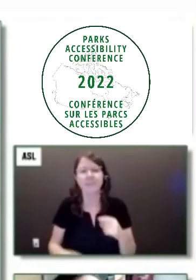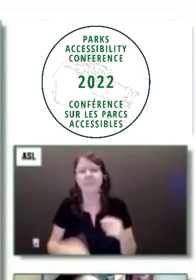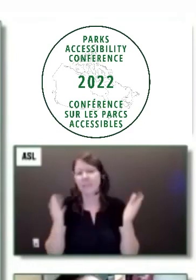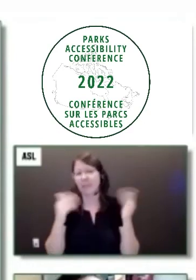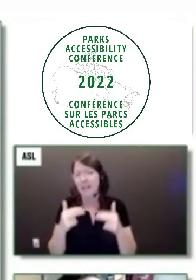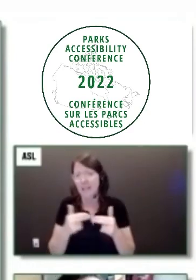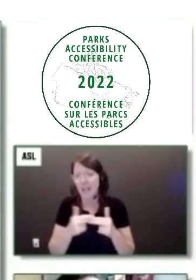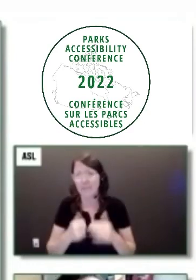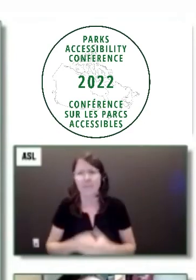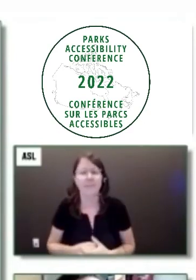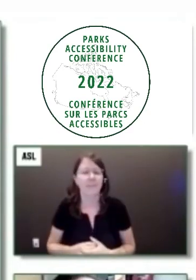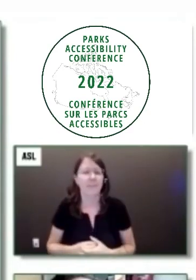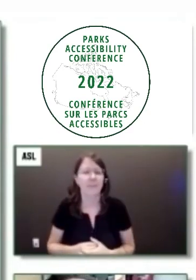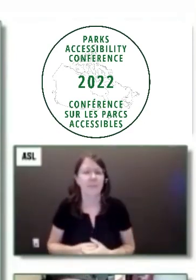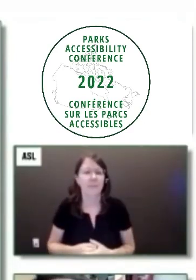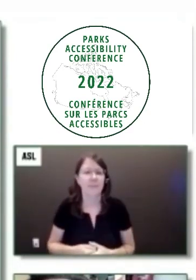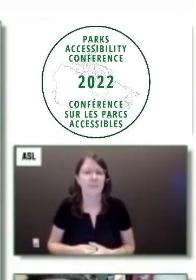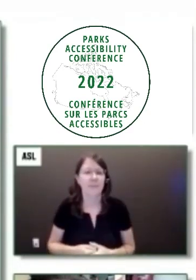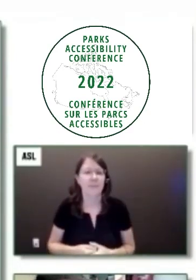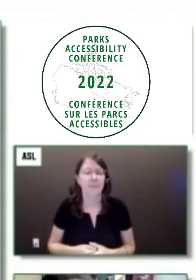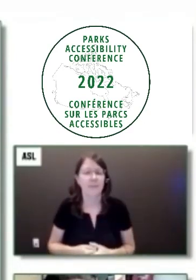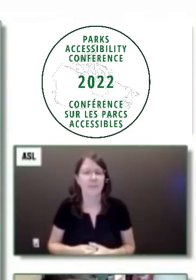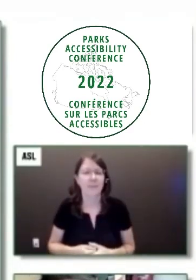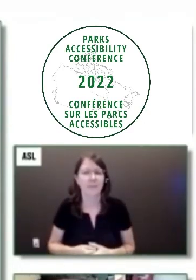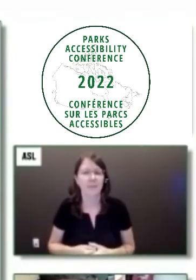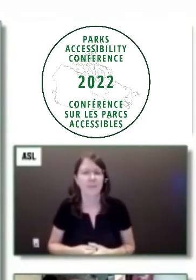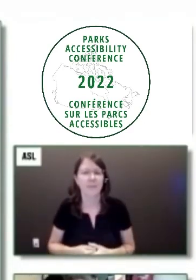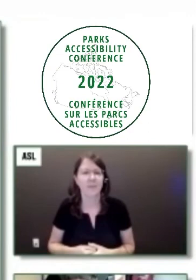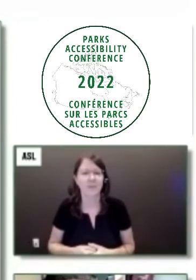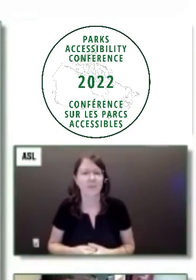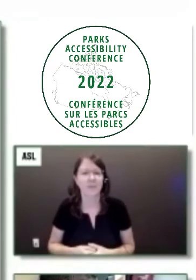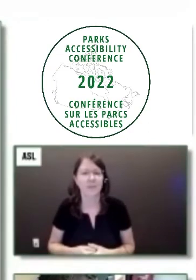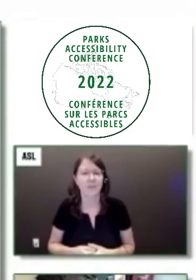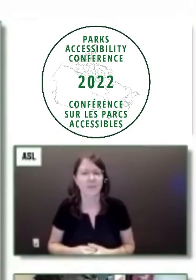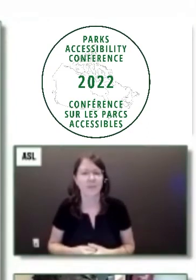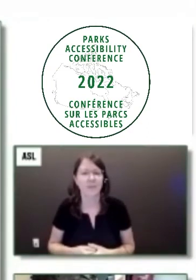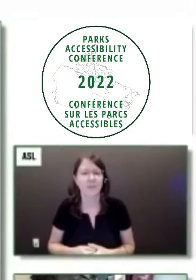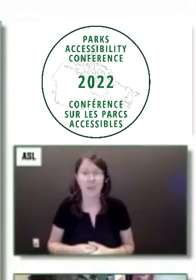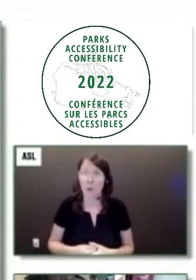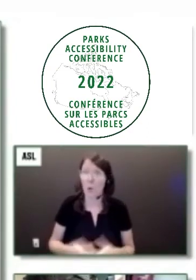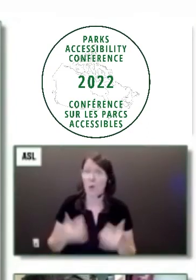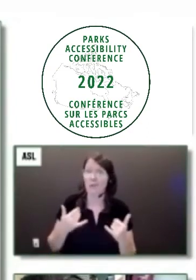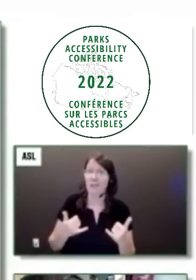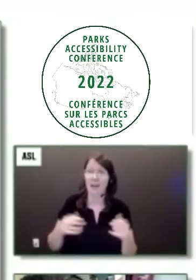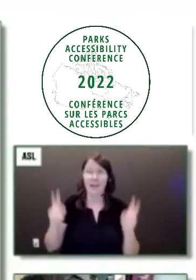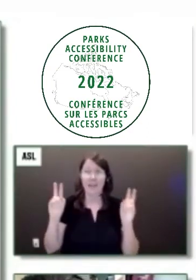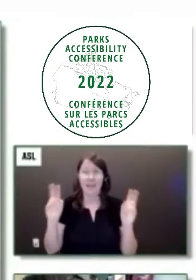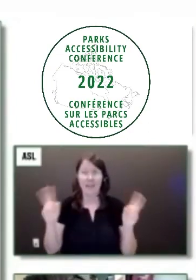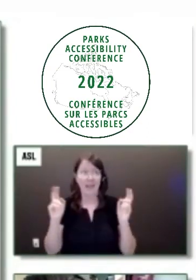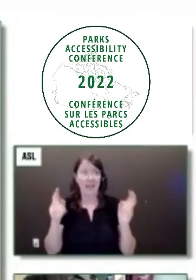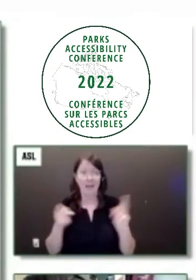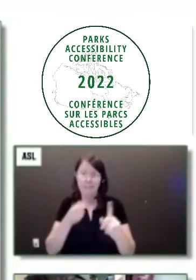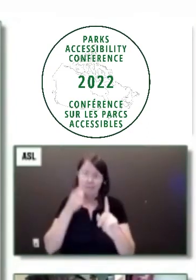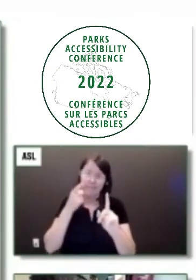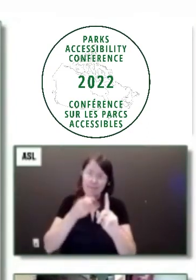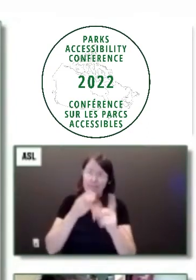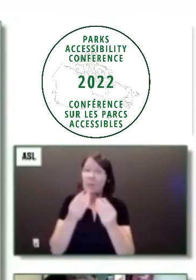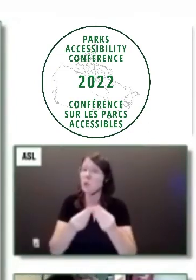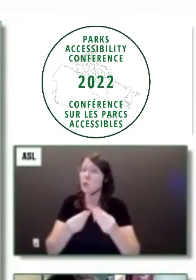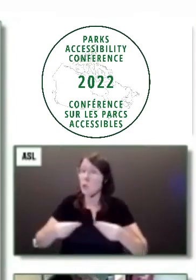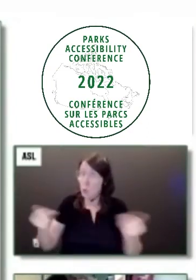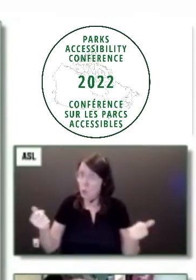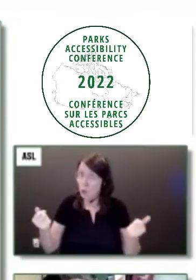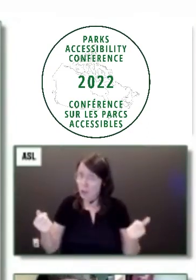So speaking to the theme, I think of this section of the conference around solutions. One of the things that we are interested in is